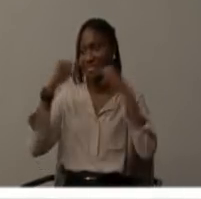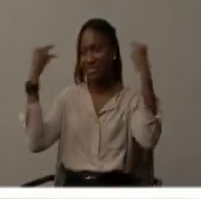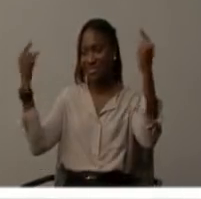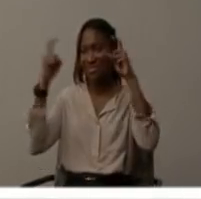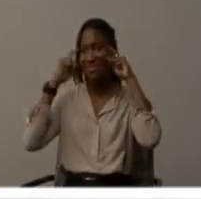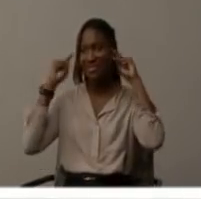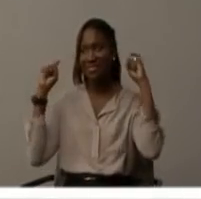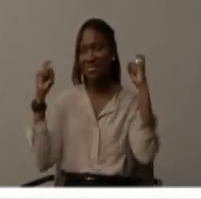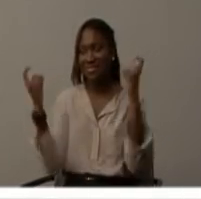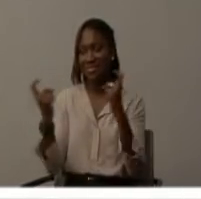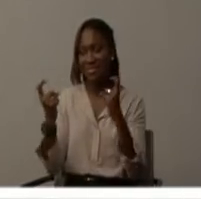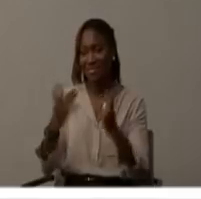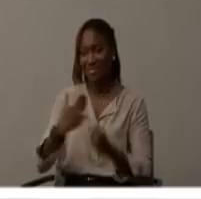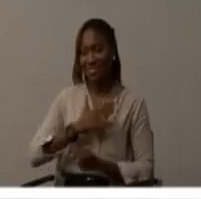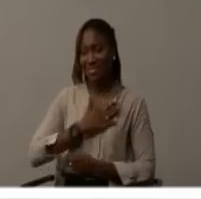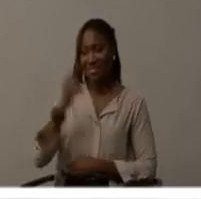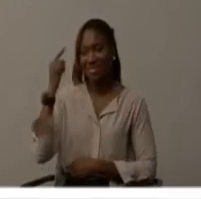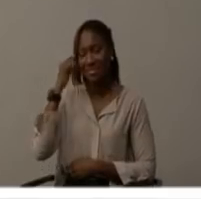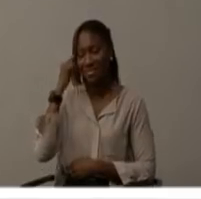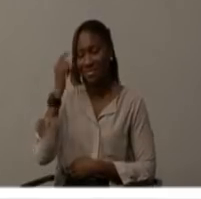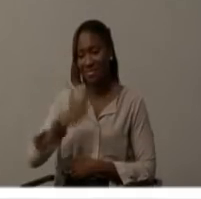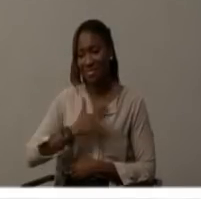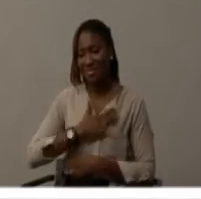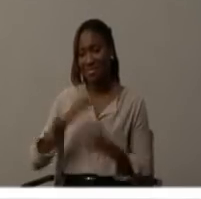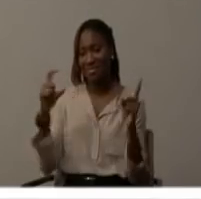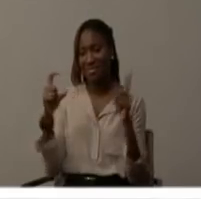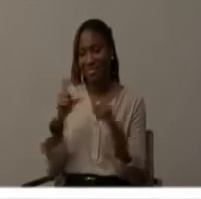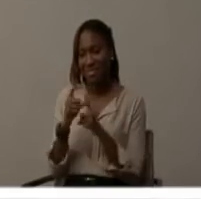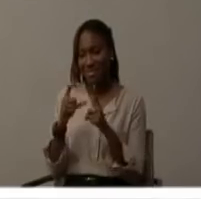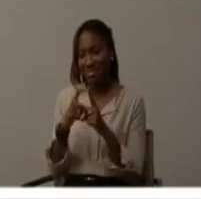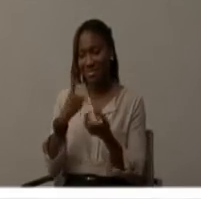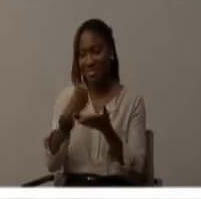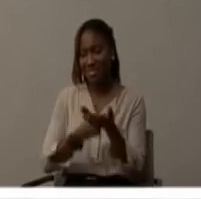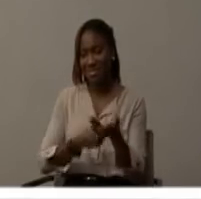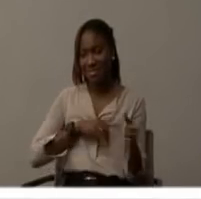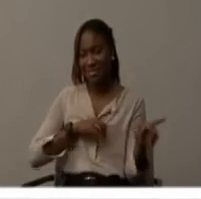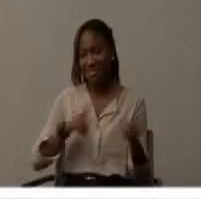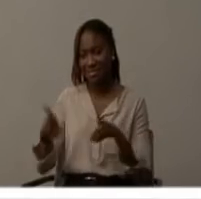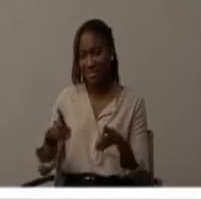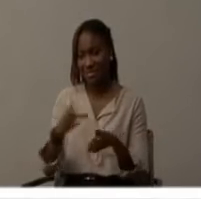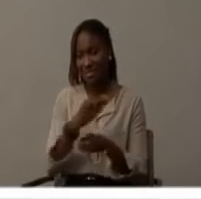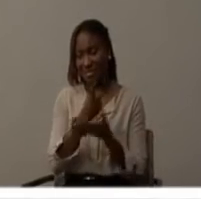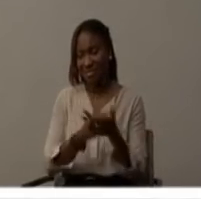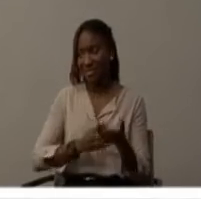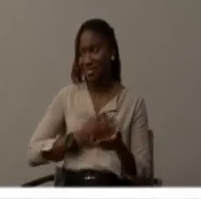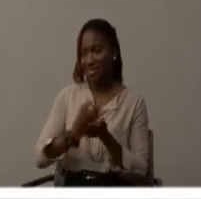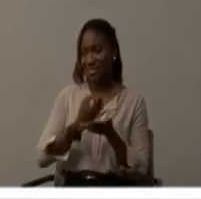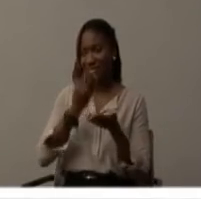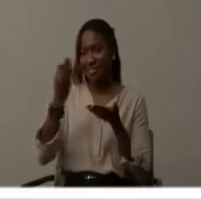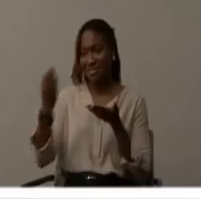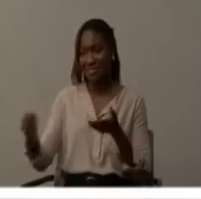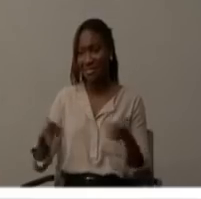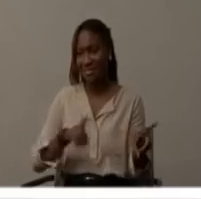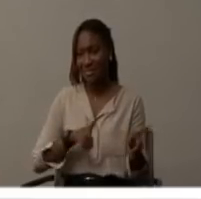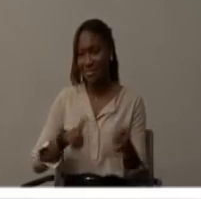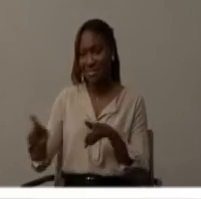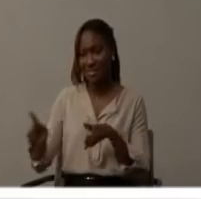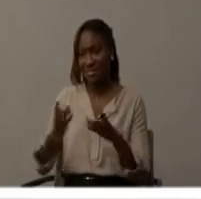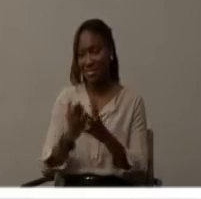have greatly sinned in my thoughts and in my words, in what I have done and in what I have failed to